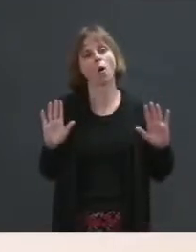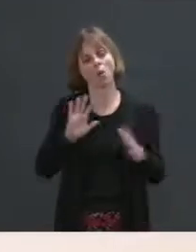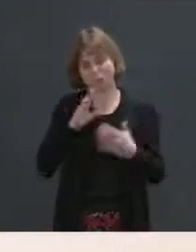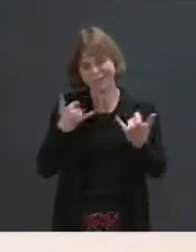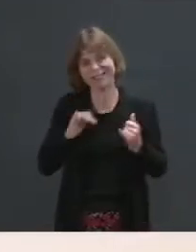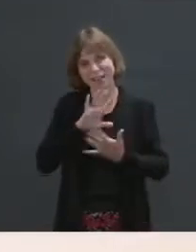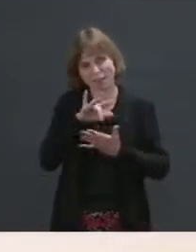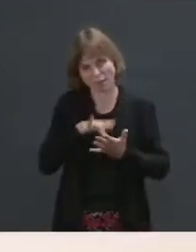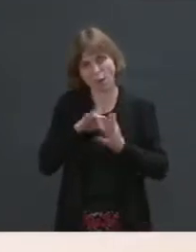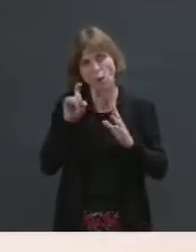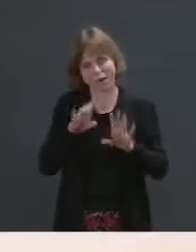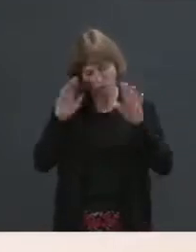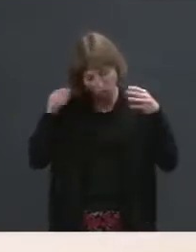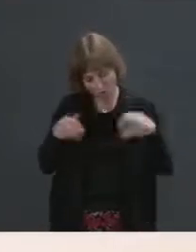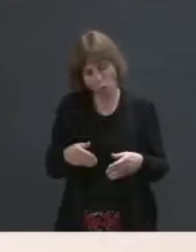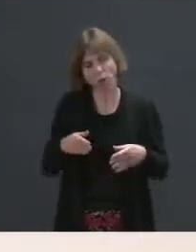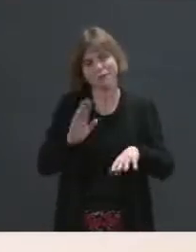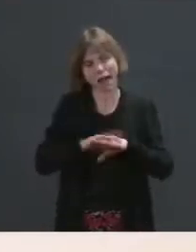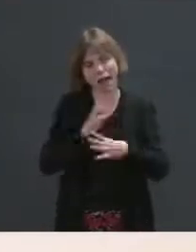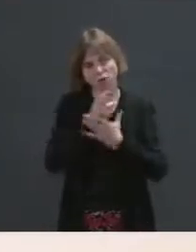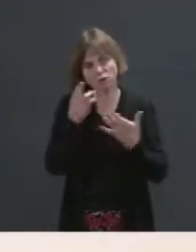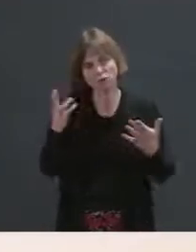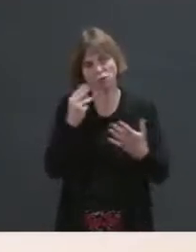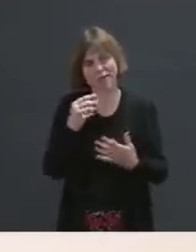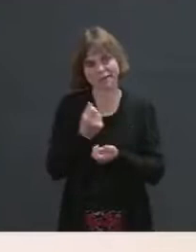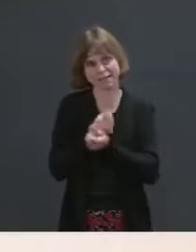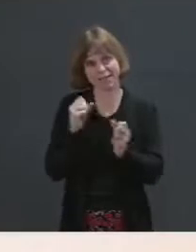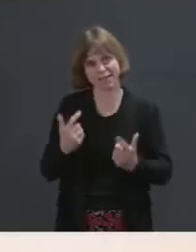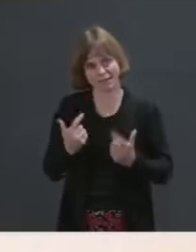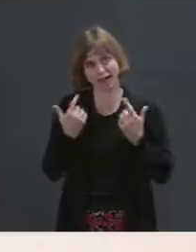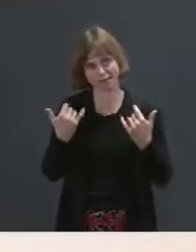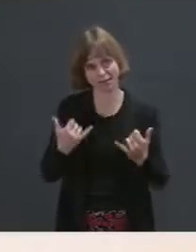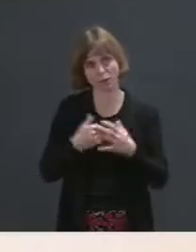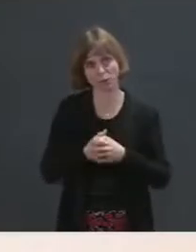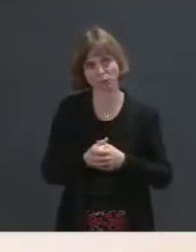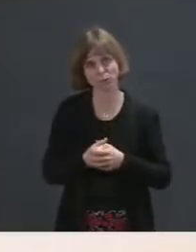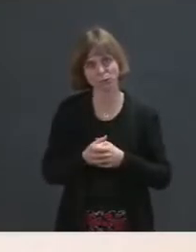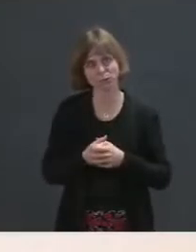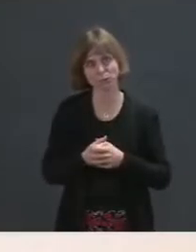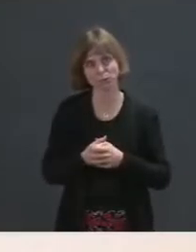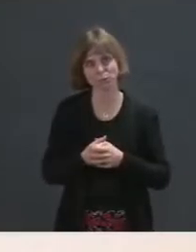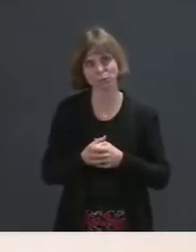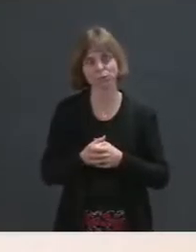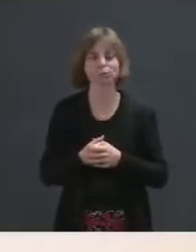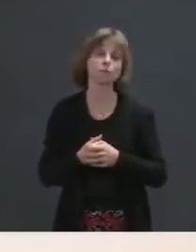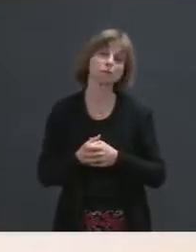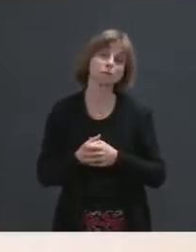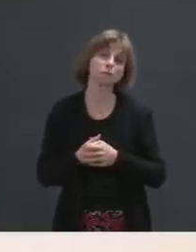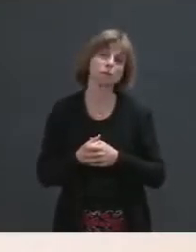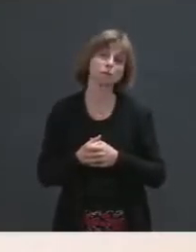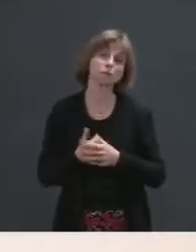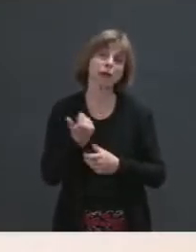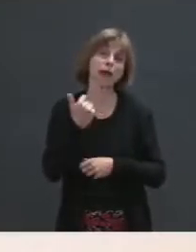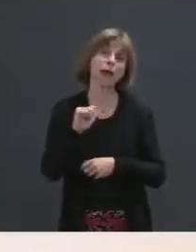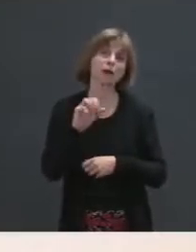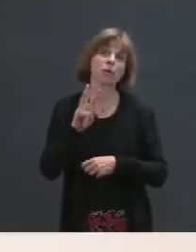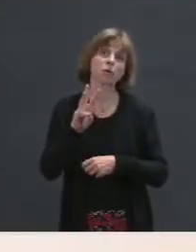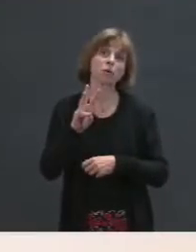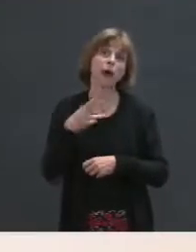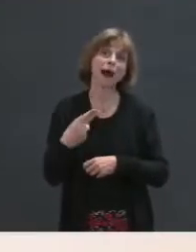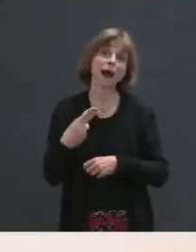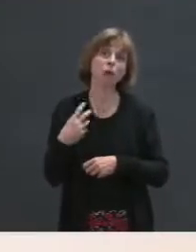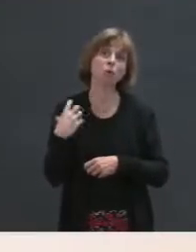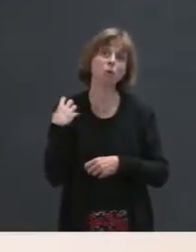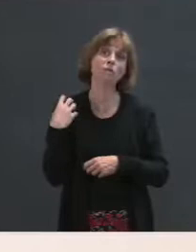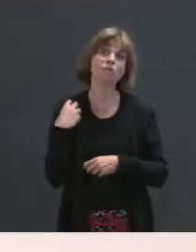on saving more lives. Go ahead. Thanks, Jen. Did the White House, any White House officials reach out to some of those CEOs who signed